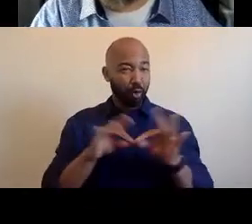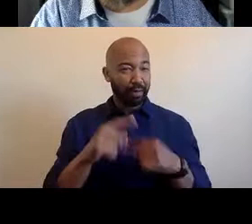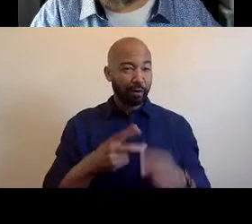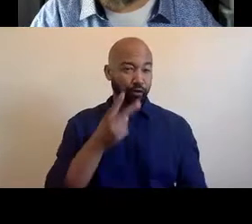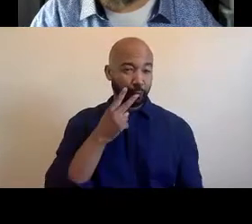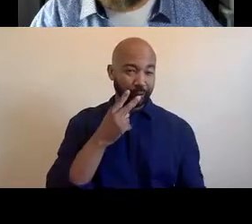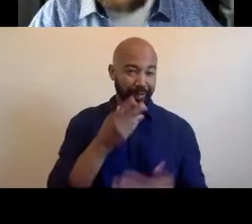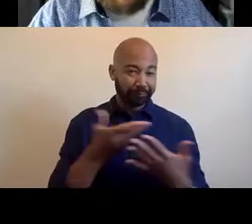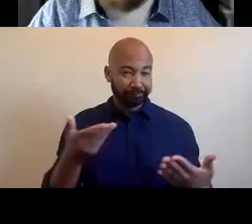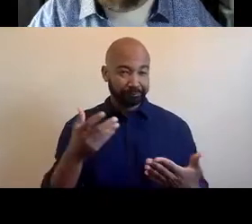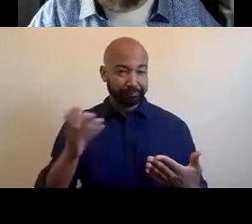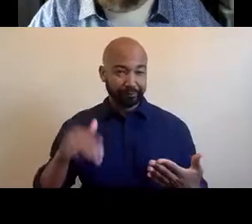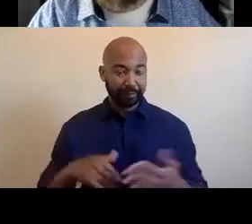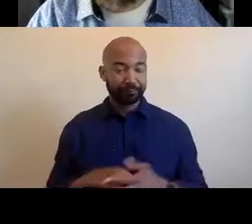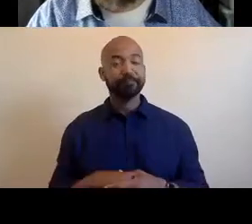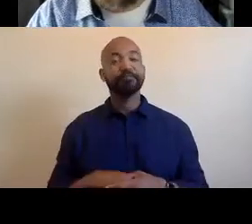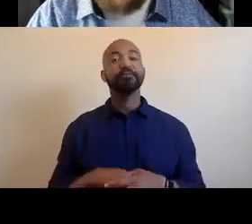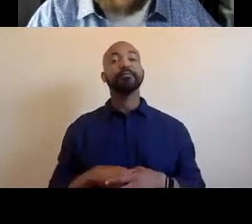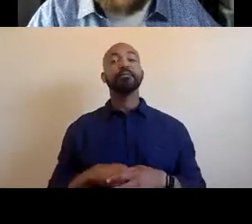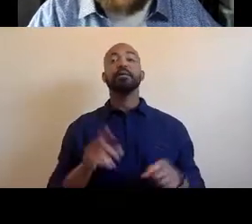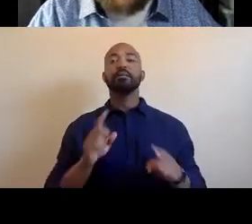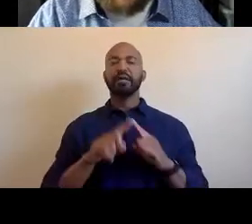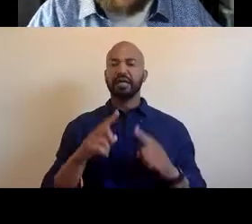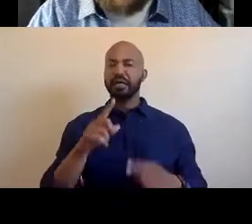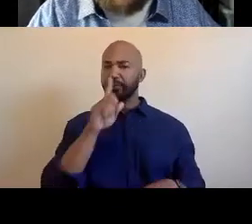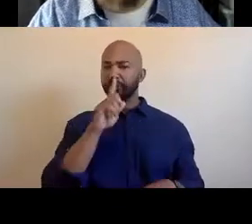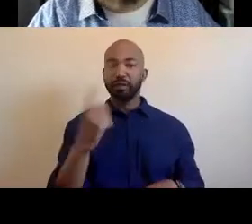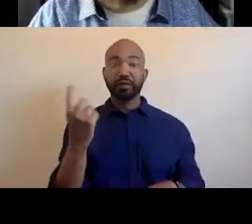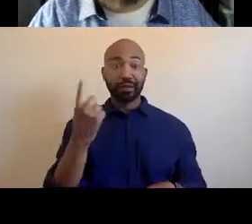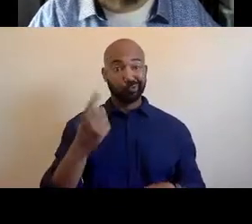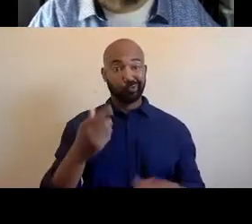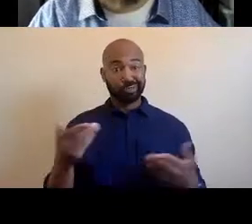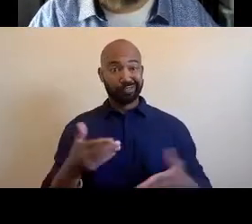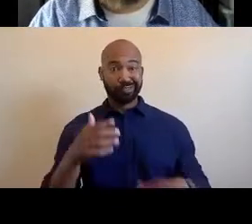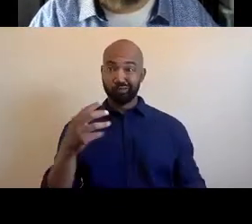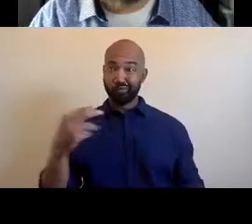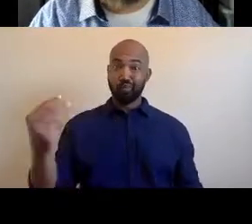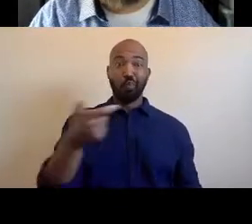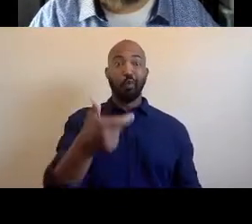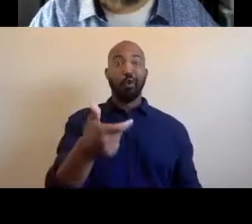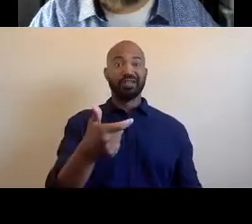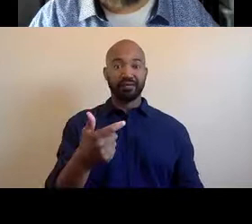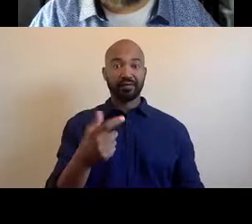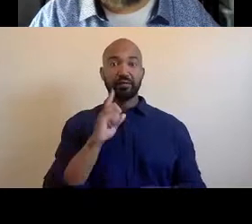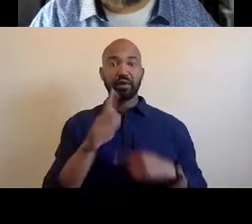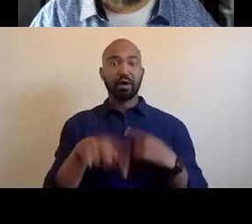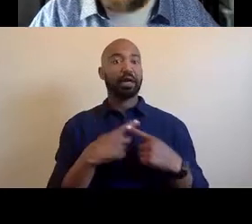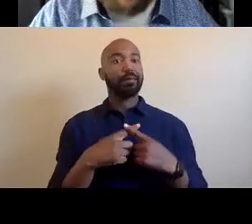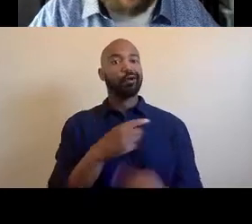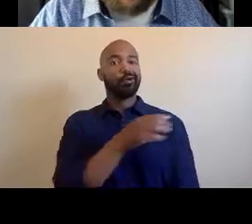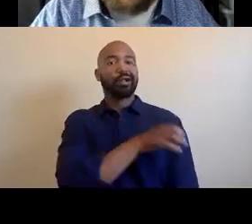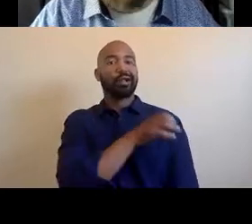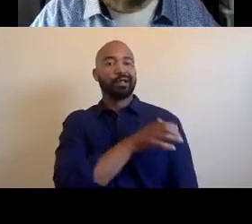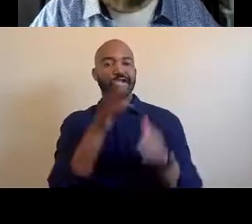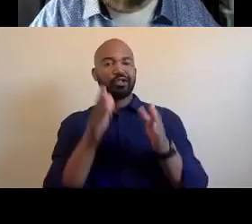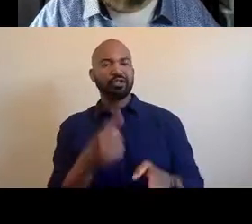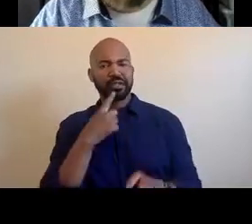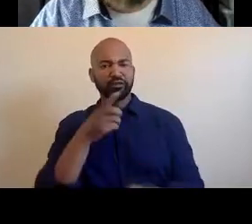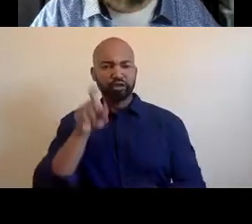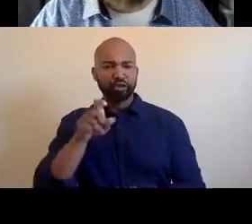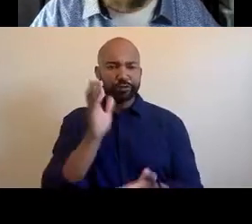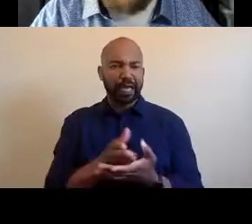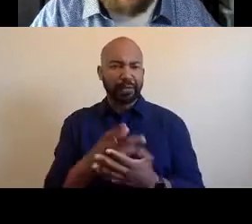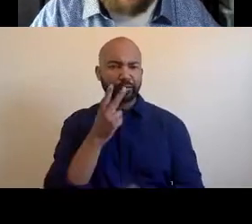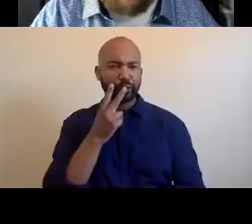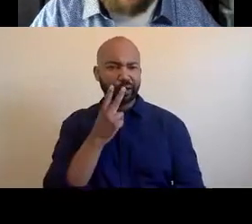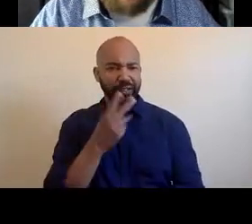I'm sure that someone in the audience has experienced the comment by a clinician that you should stop smoking, it's bad for